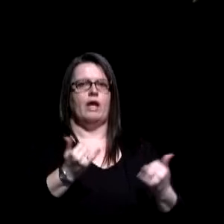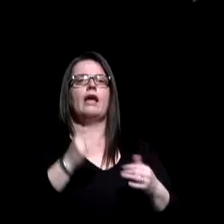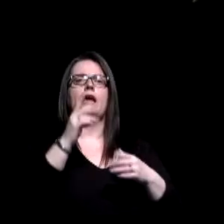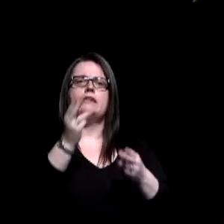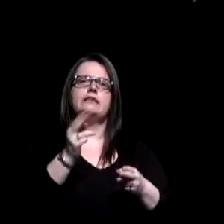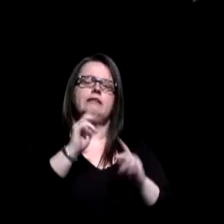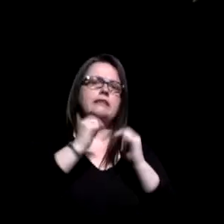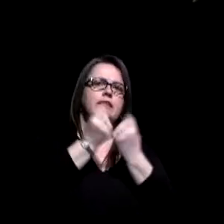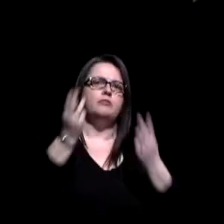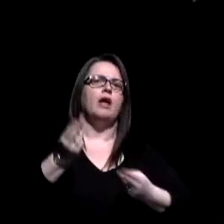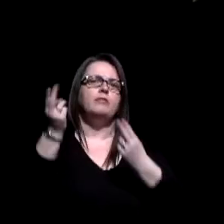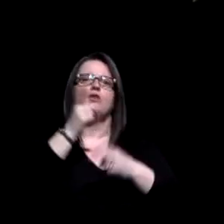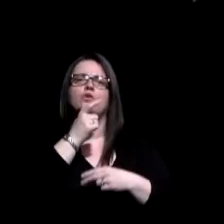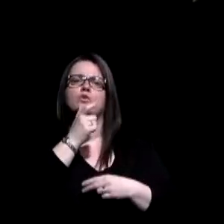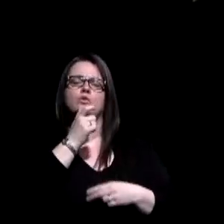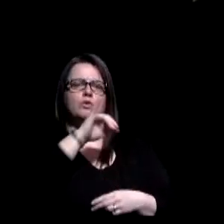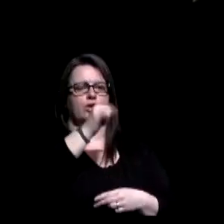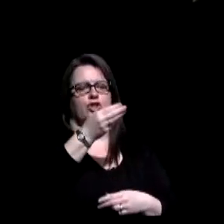O'Day.